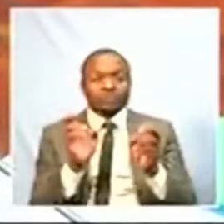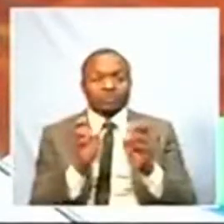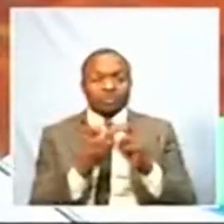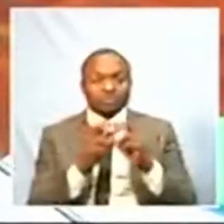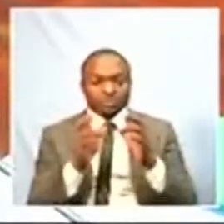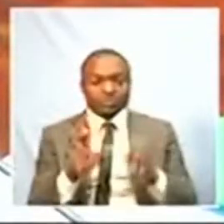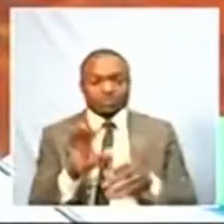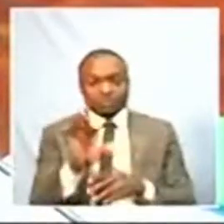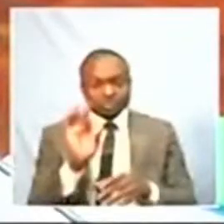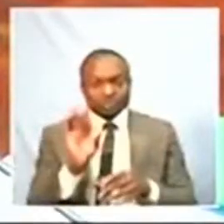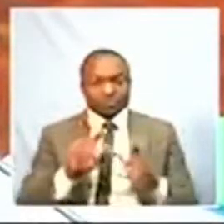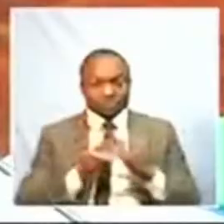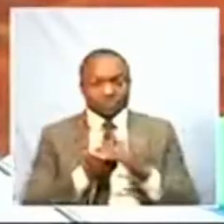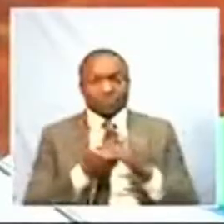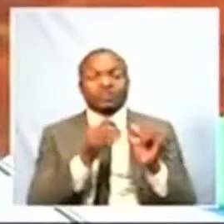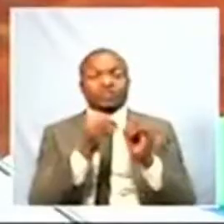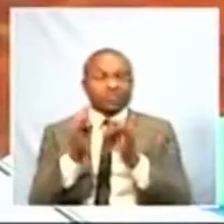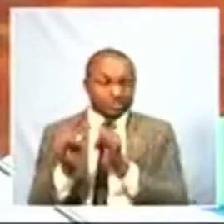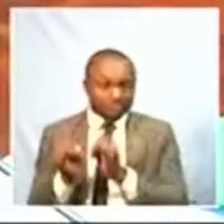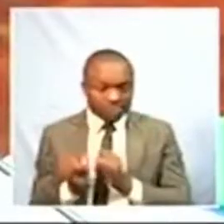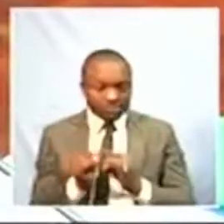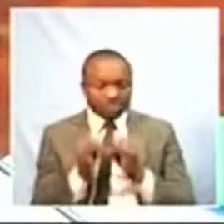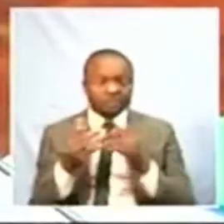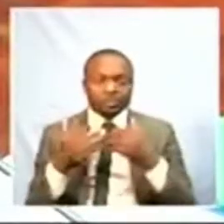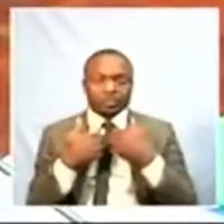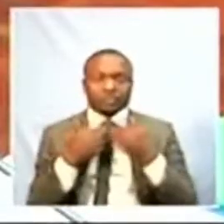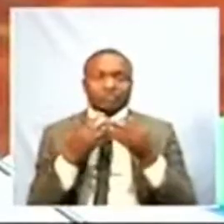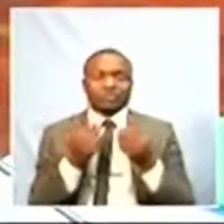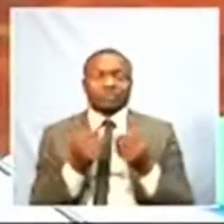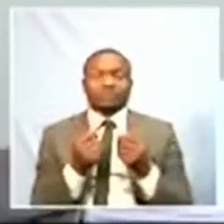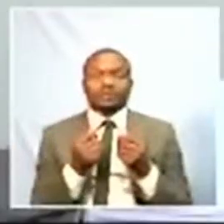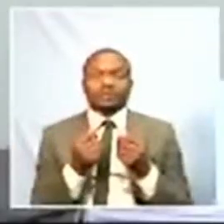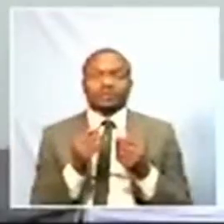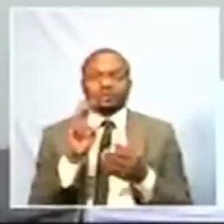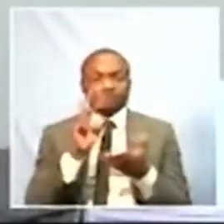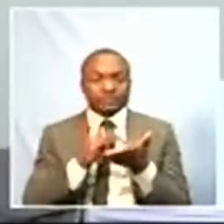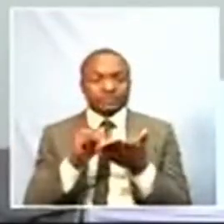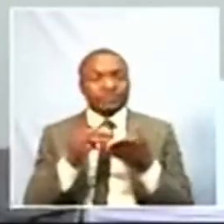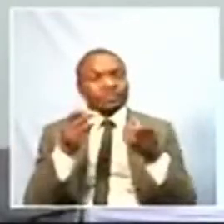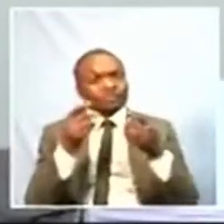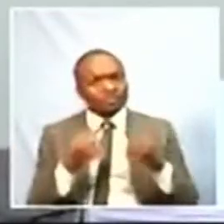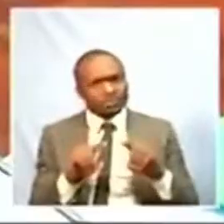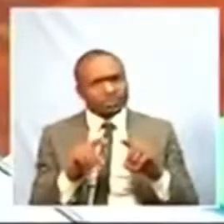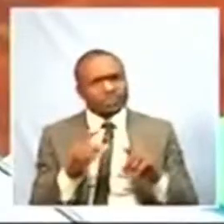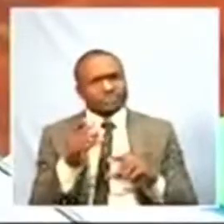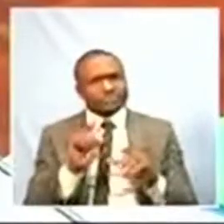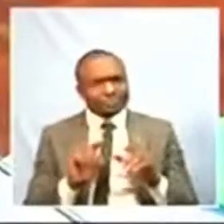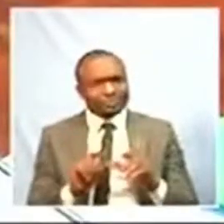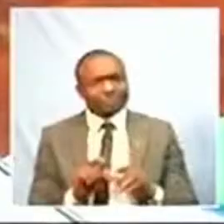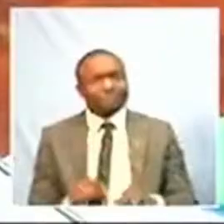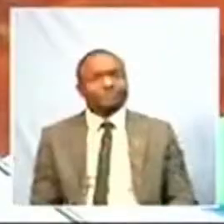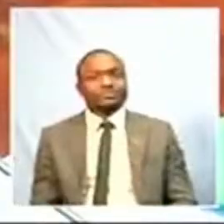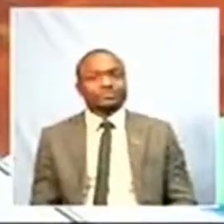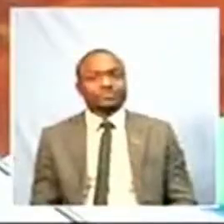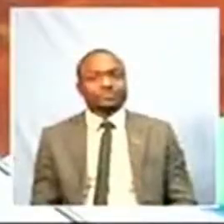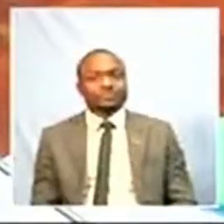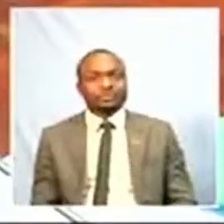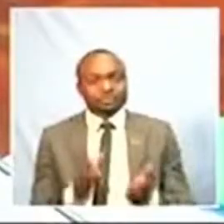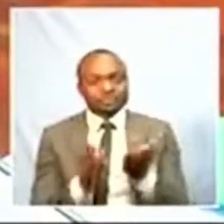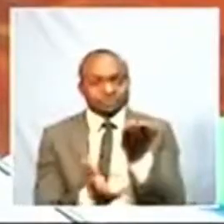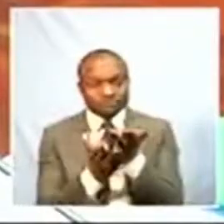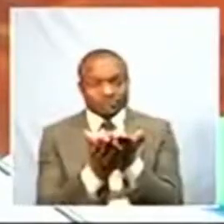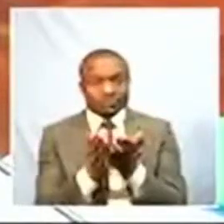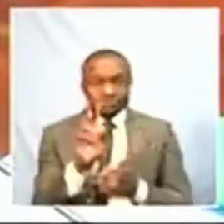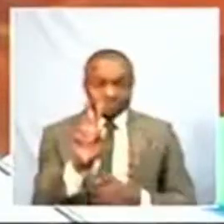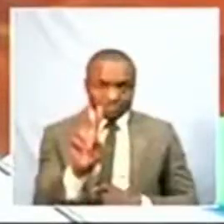commence, because we have the funds of 2 million currently. When did you do that? I'll draw you again to Appendix